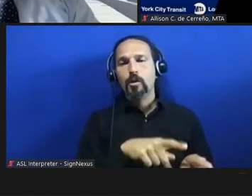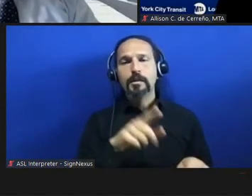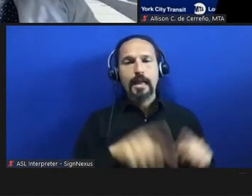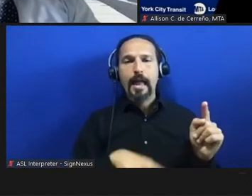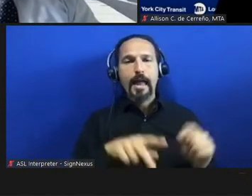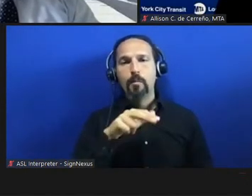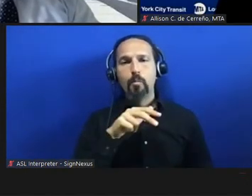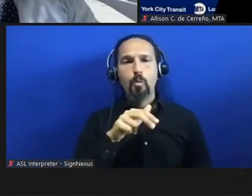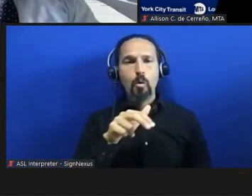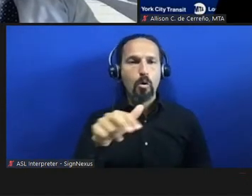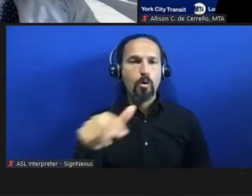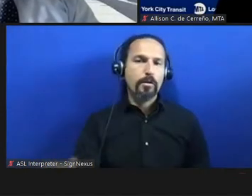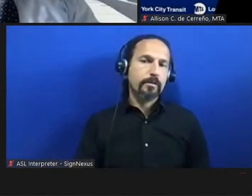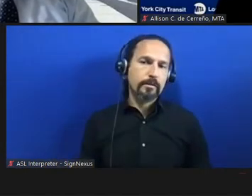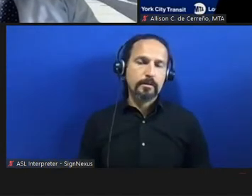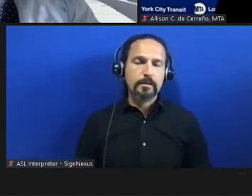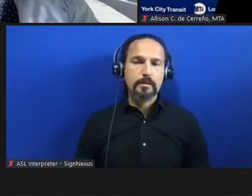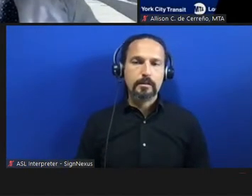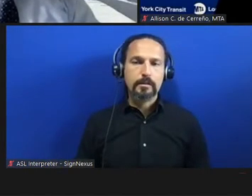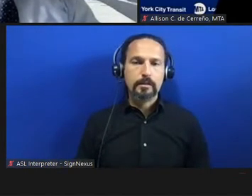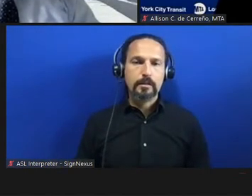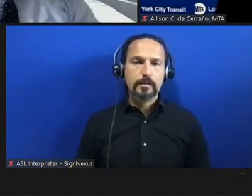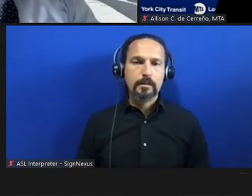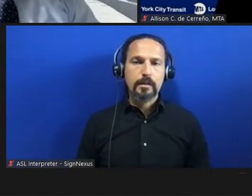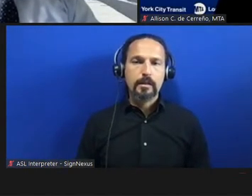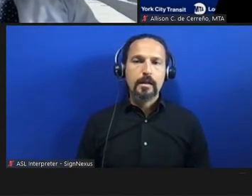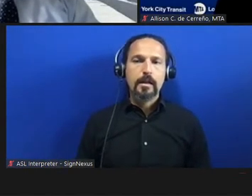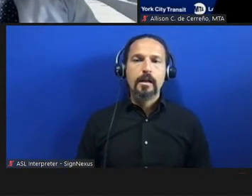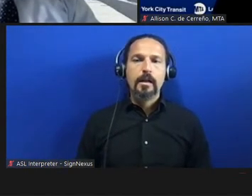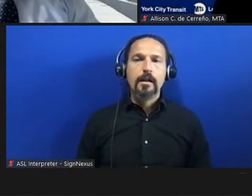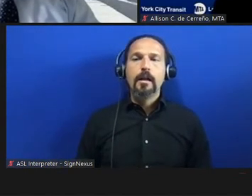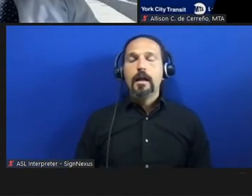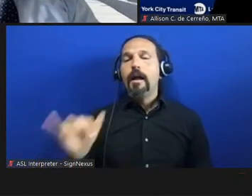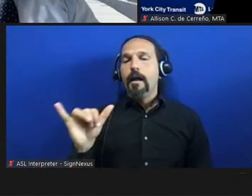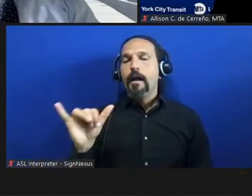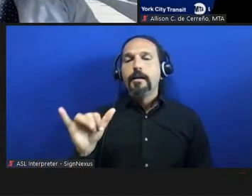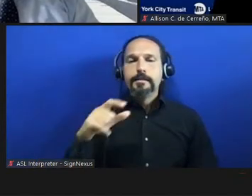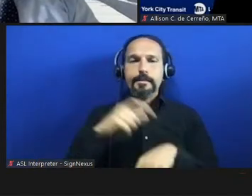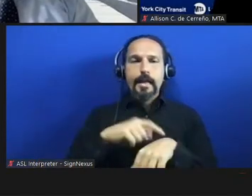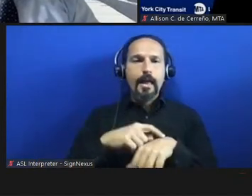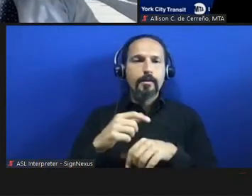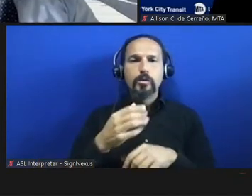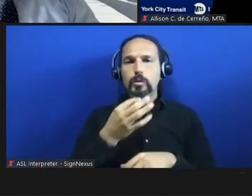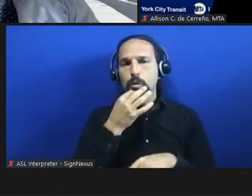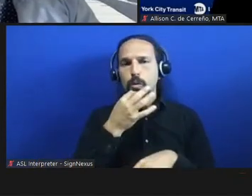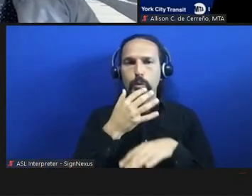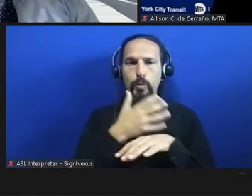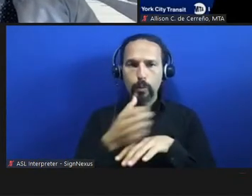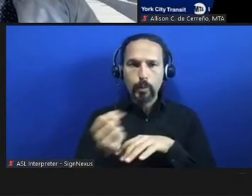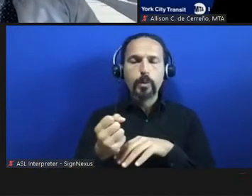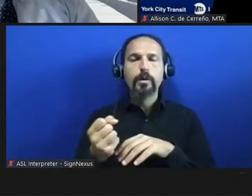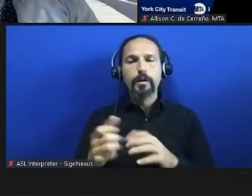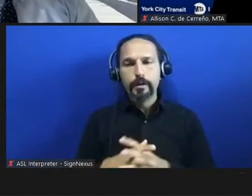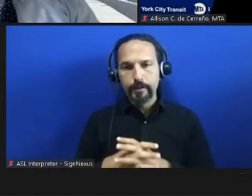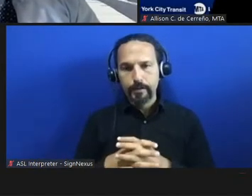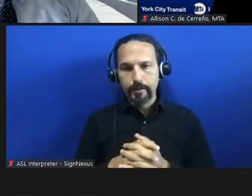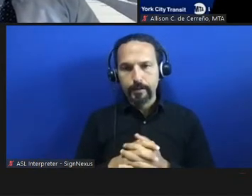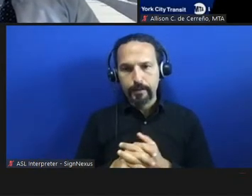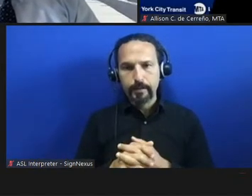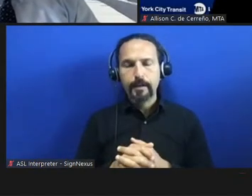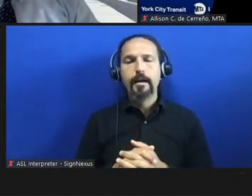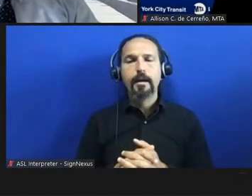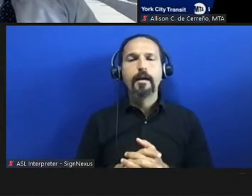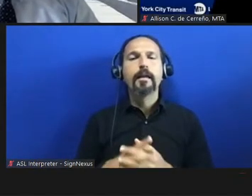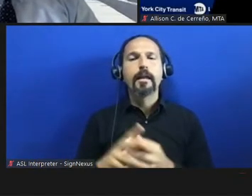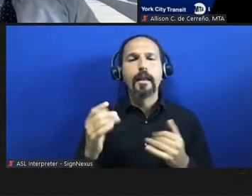able to walk so I see that I have 27 seconds left I will